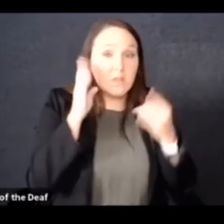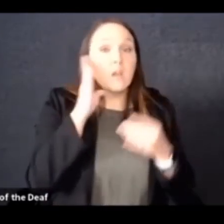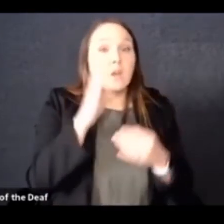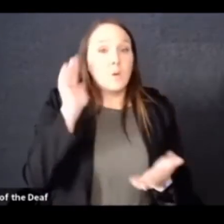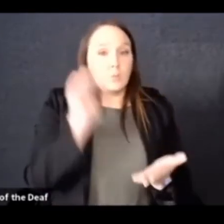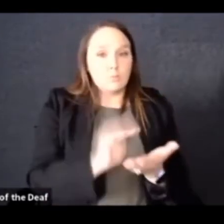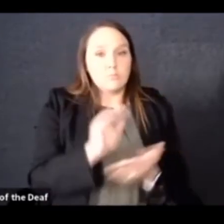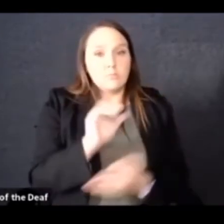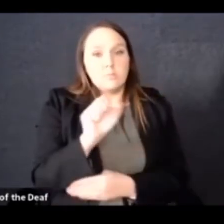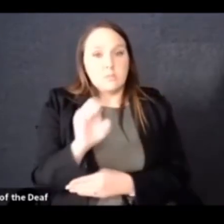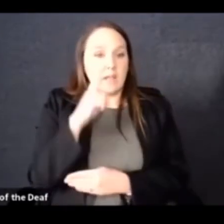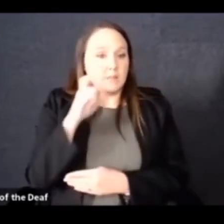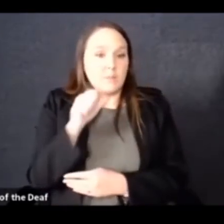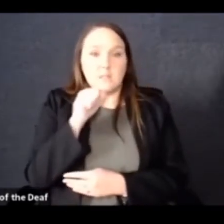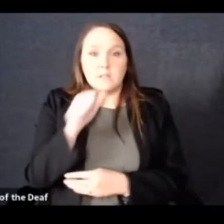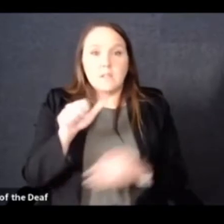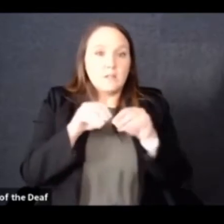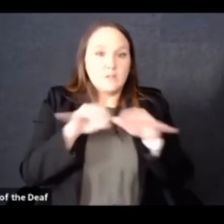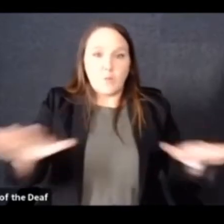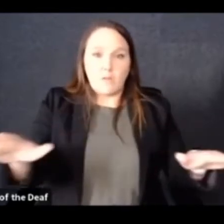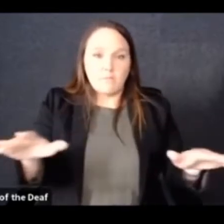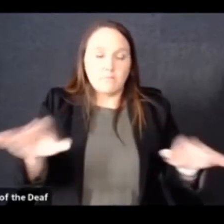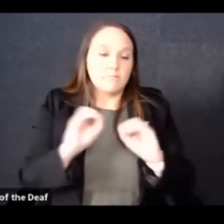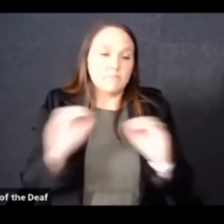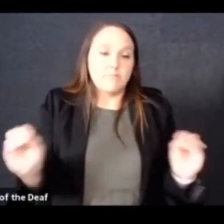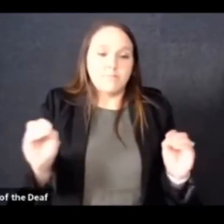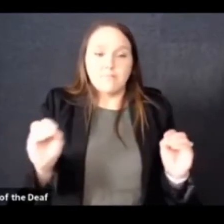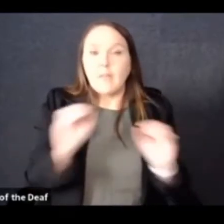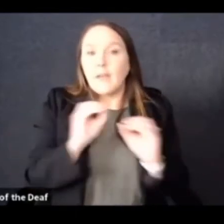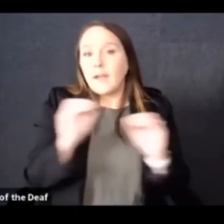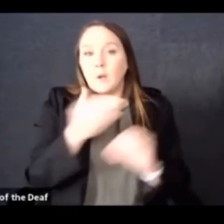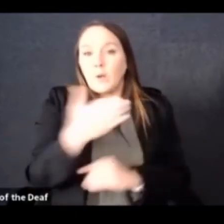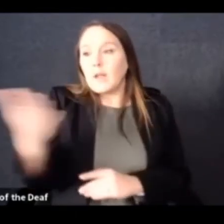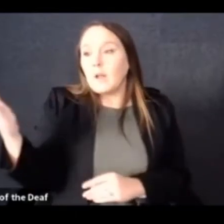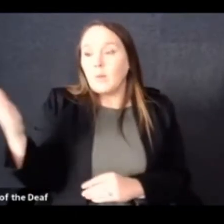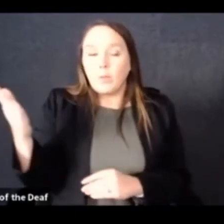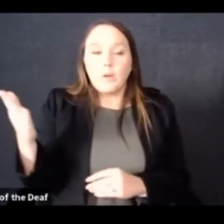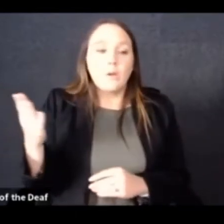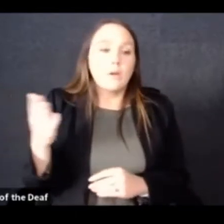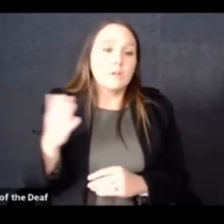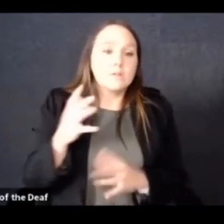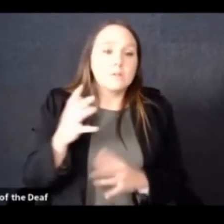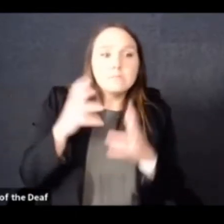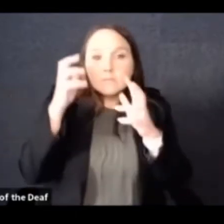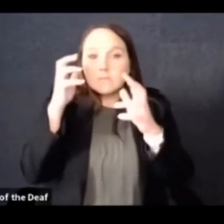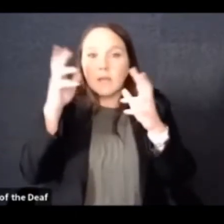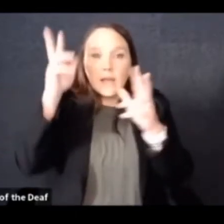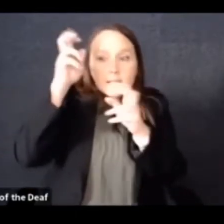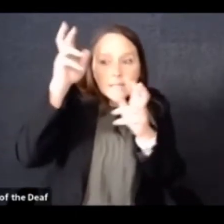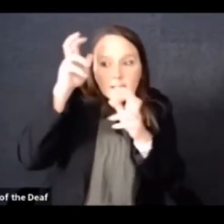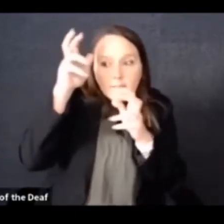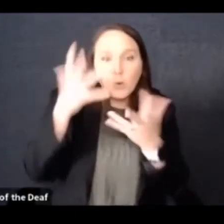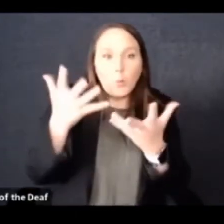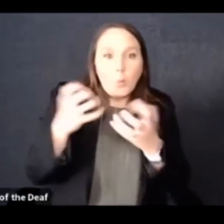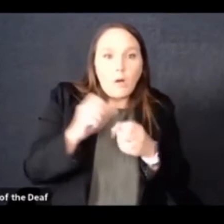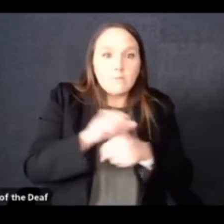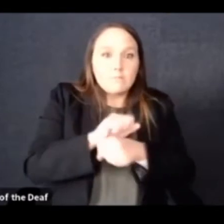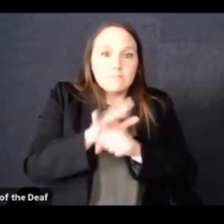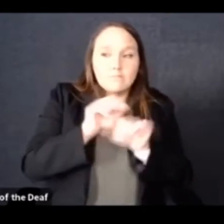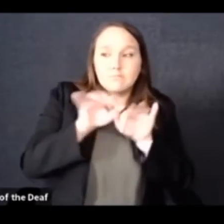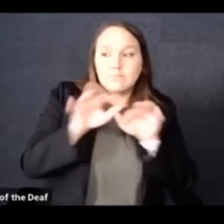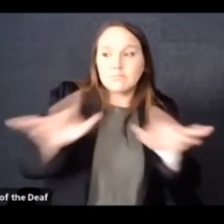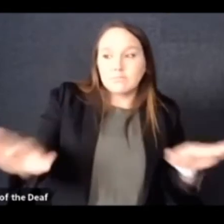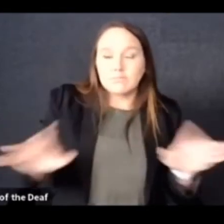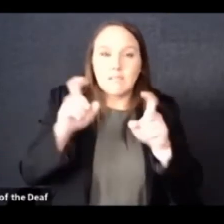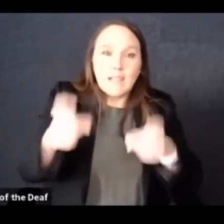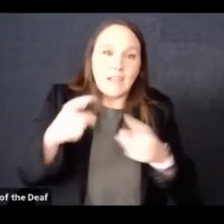because we're just not spreading it unknowingly. There's nobody out there who's, conniving to give other people COVID-19,